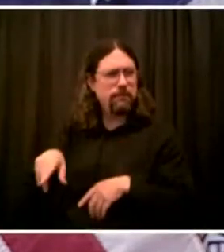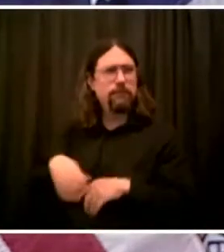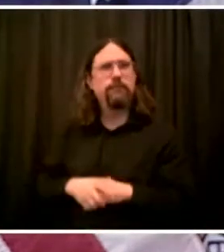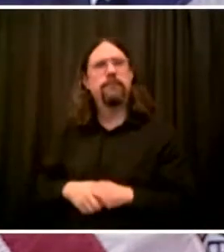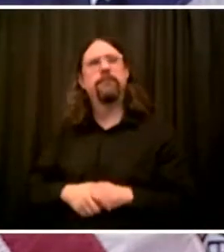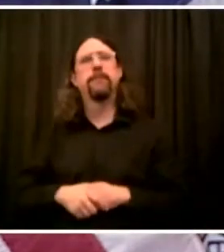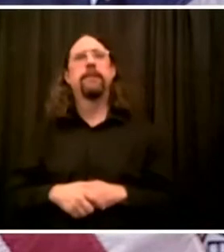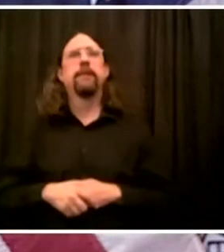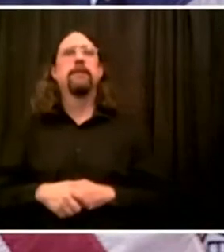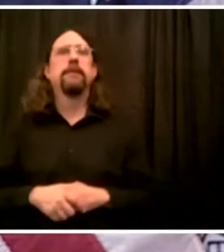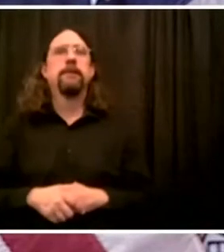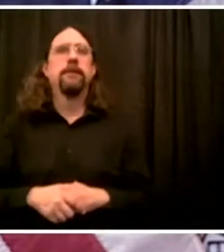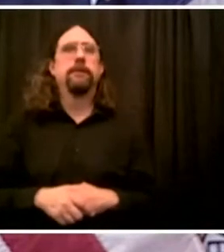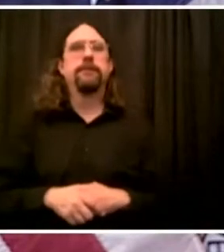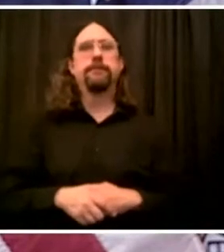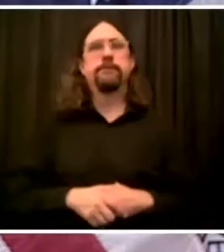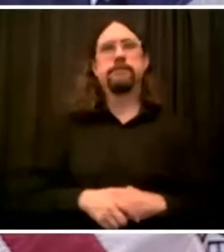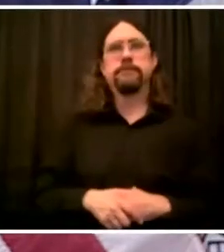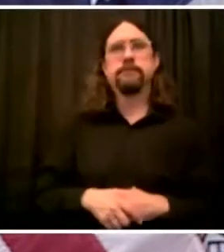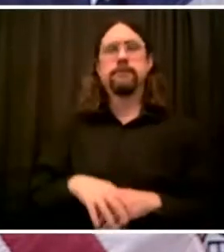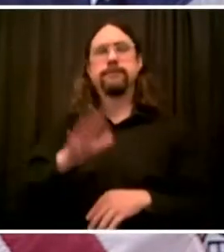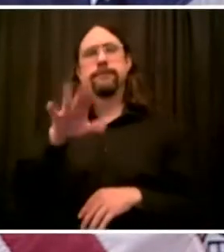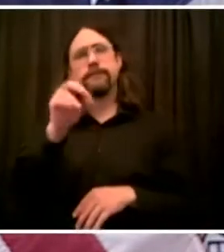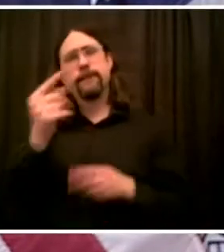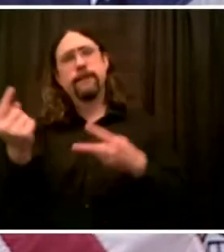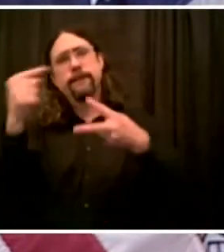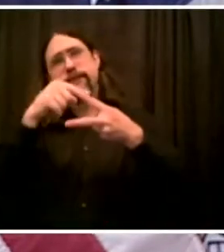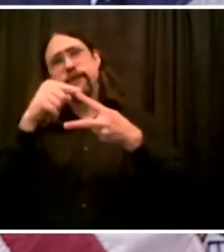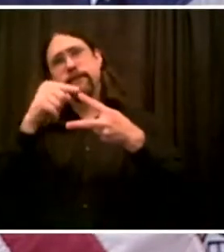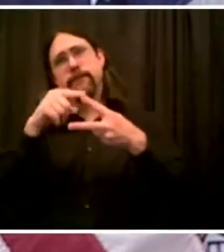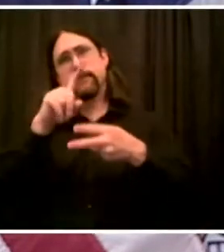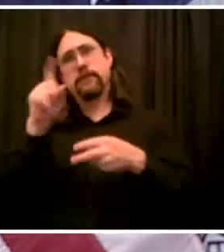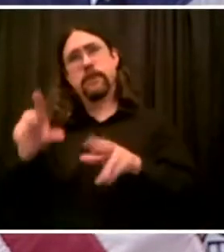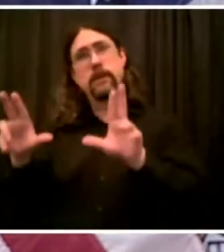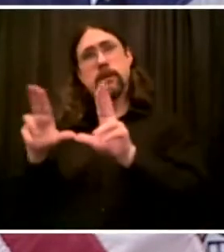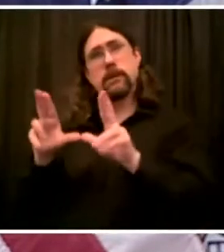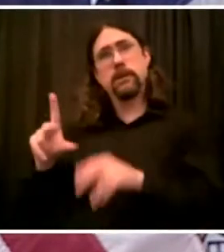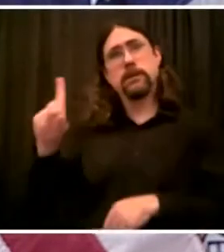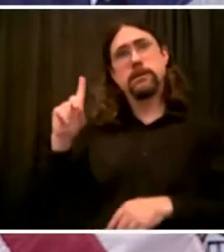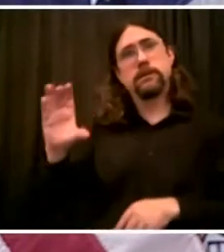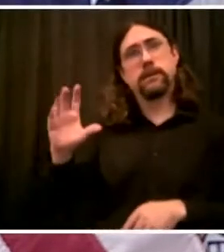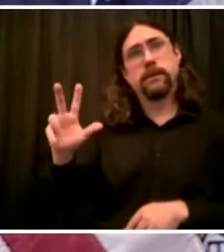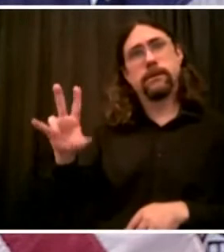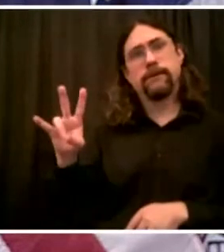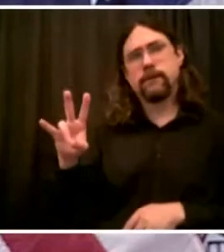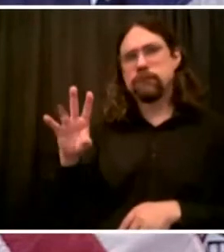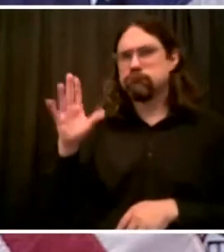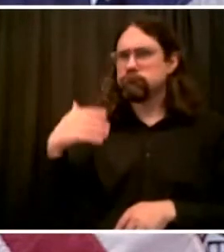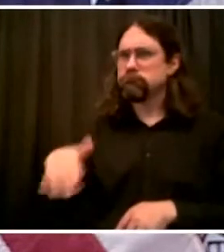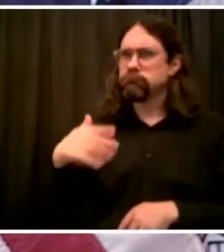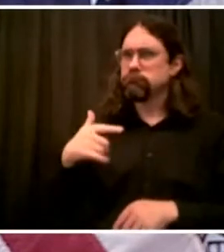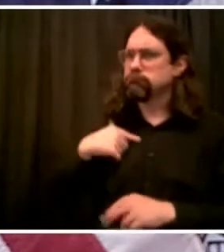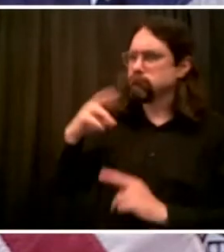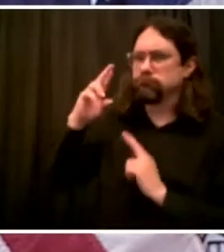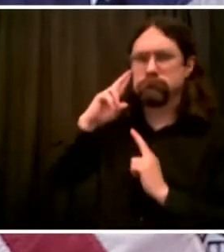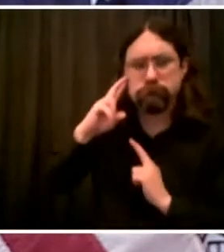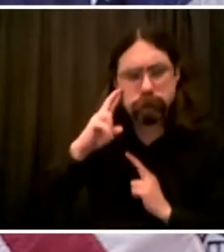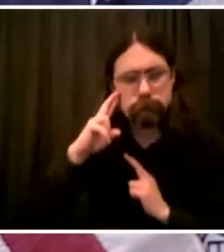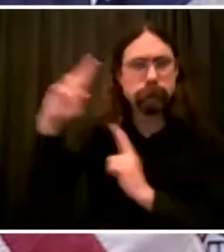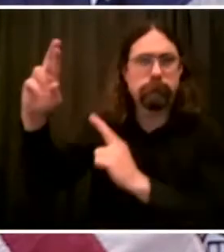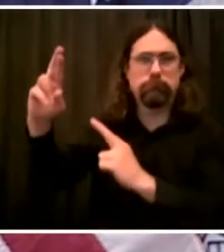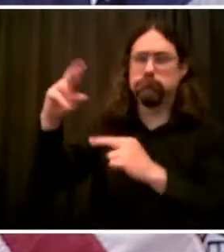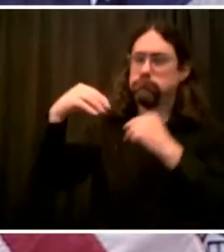affirm I have immense respect for DC 37 AFSCME as a